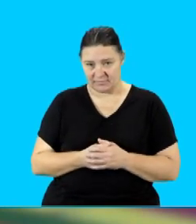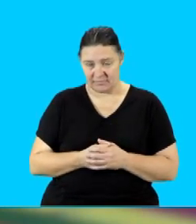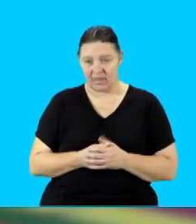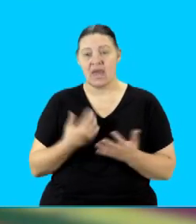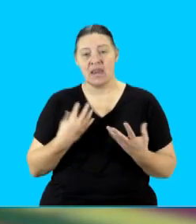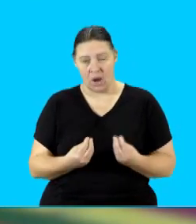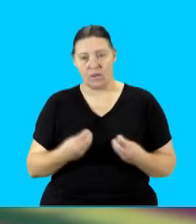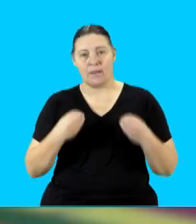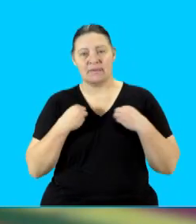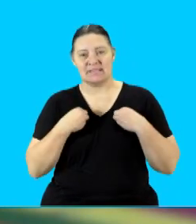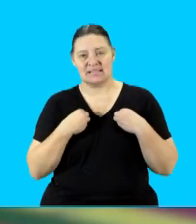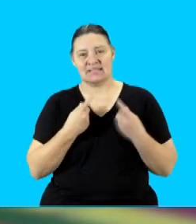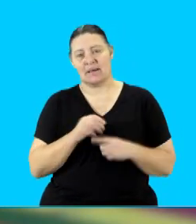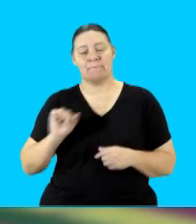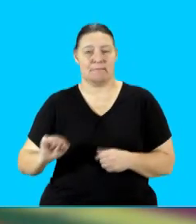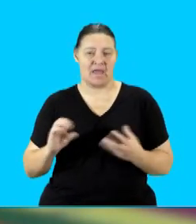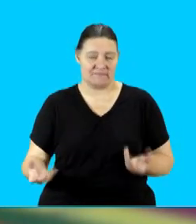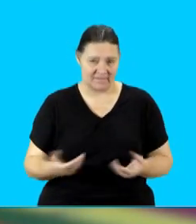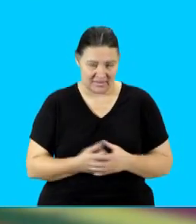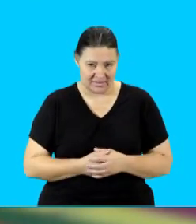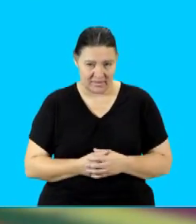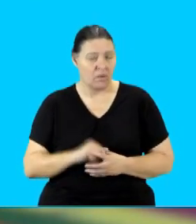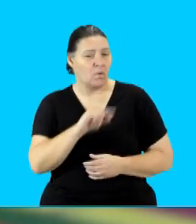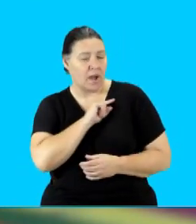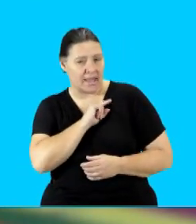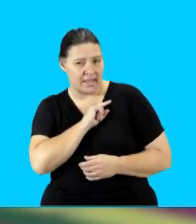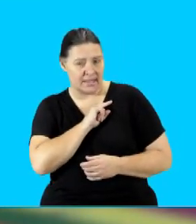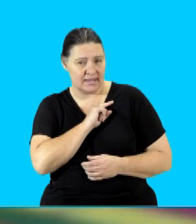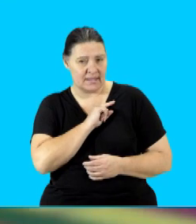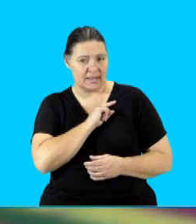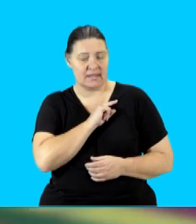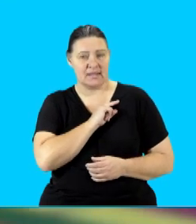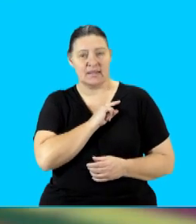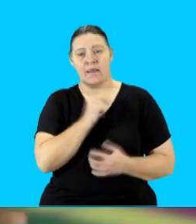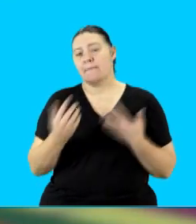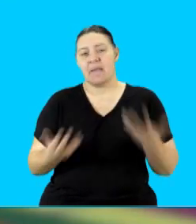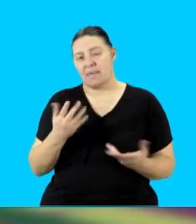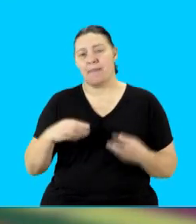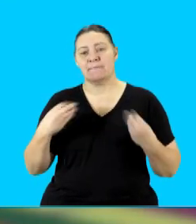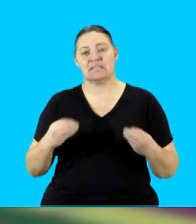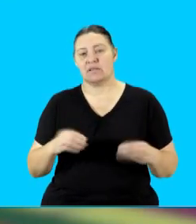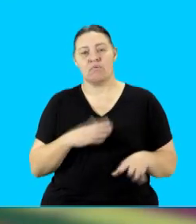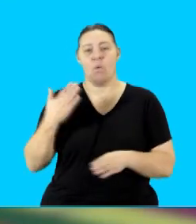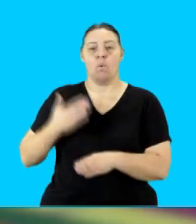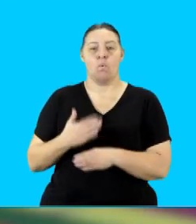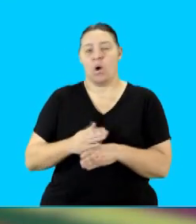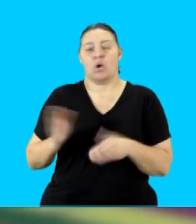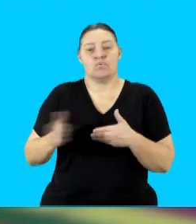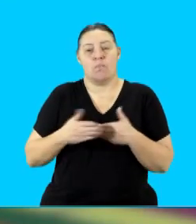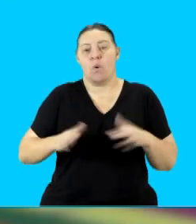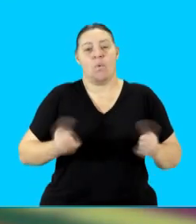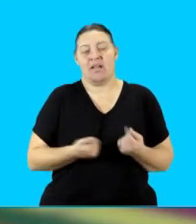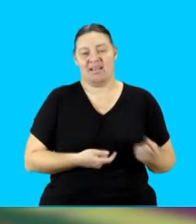pays, and the business now belongs to company number A. Why? It's because maybe the other business is no